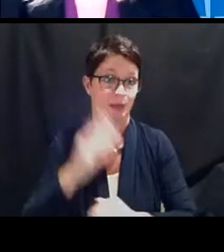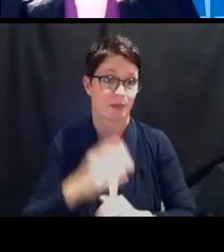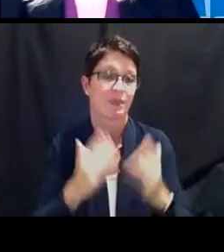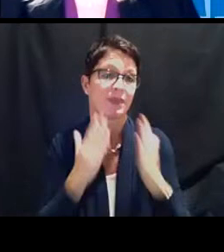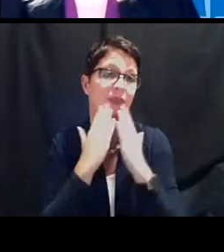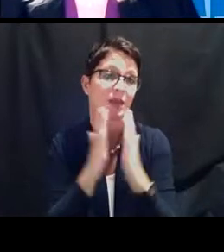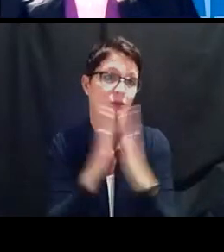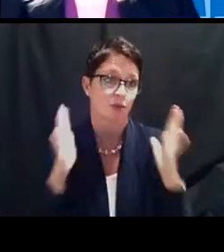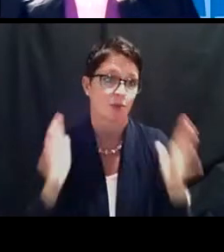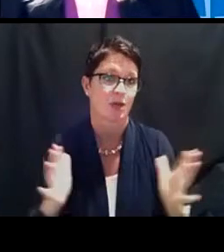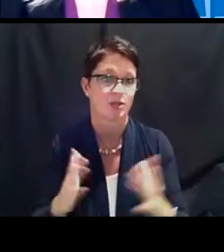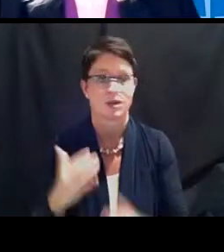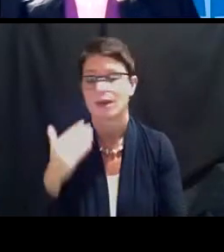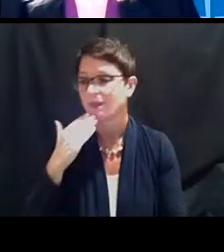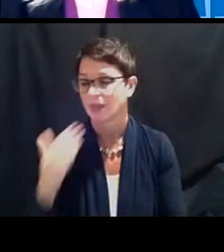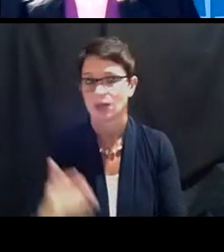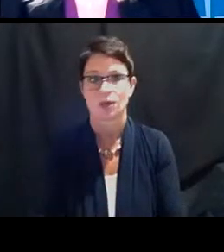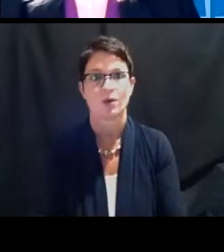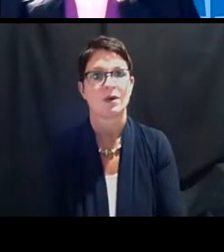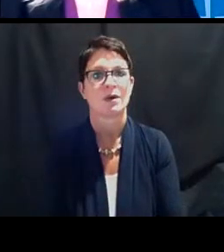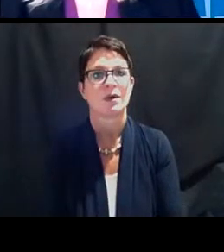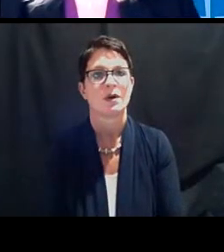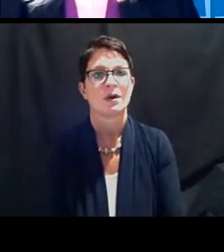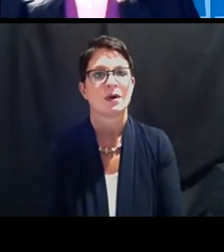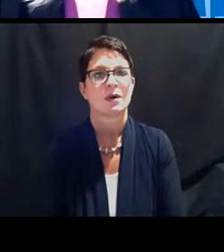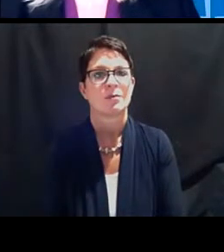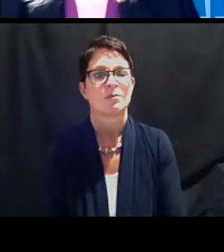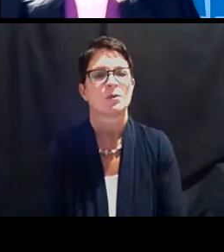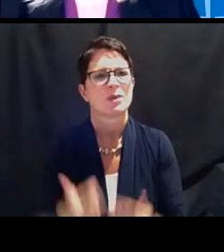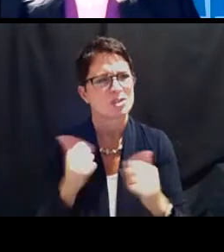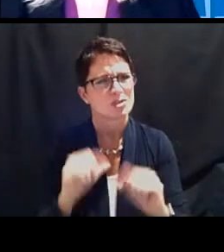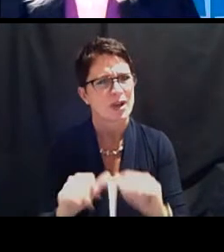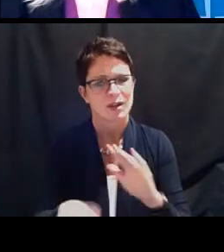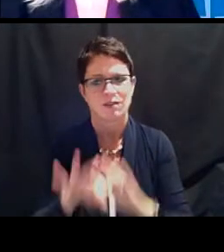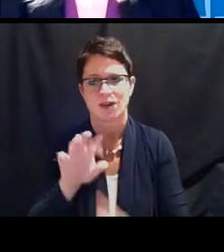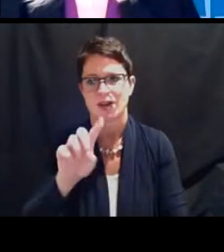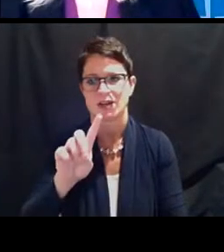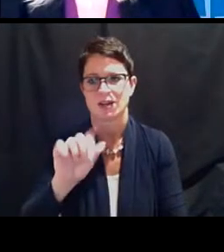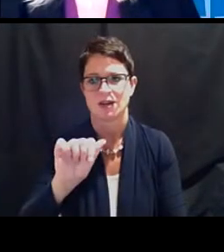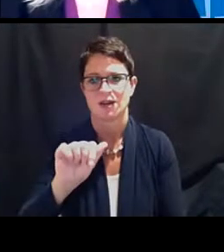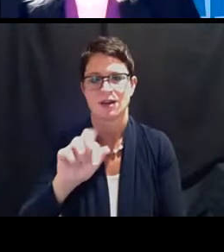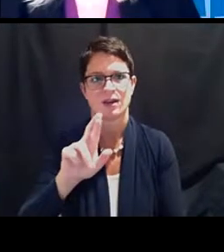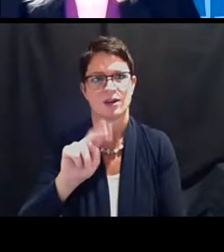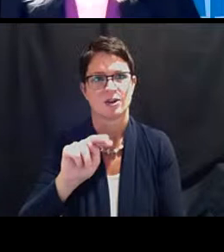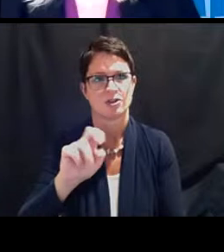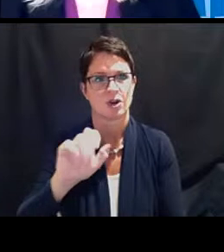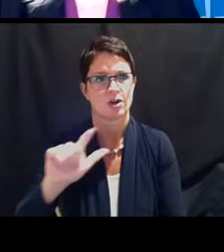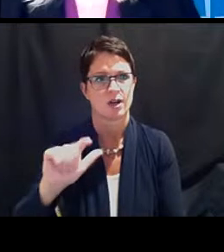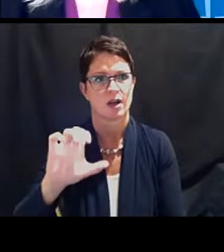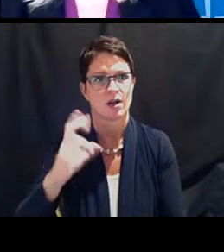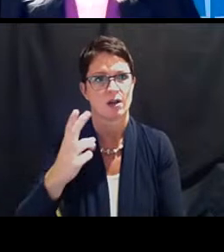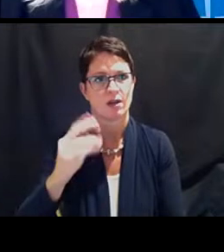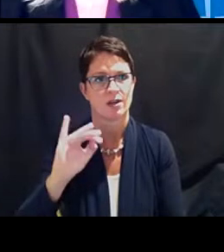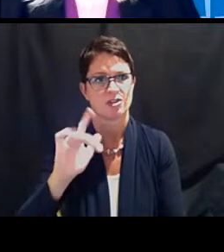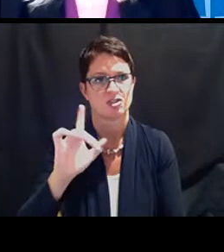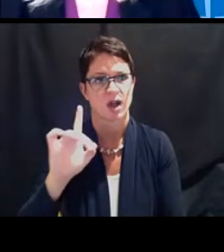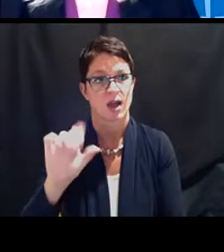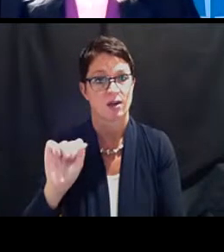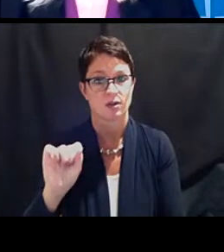much. Thank you. We've been trying to find Darnell Childs. Is Darnell, are you available?